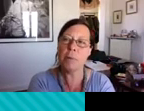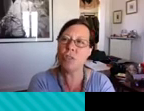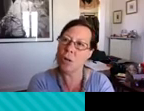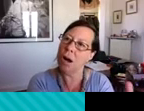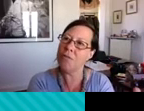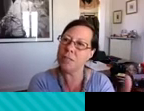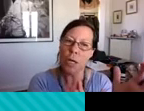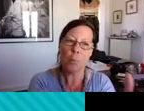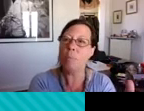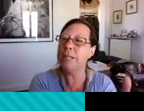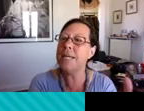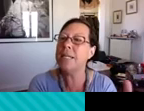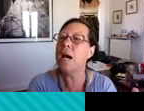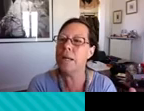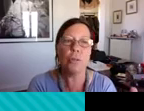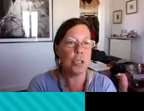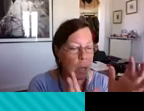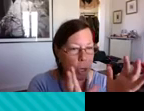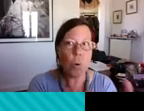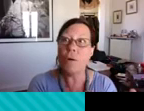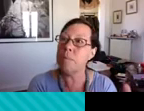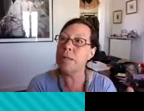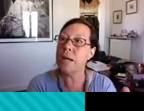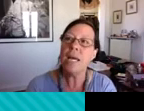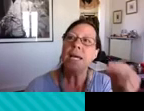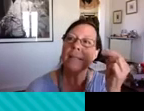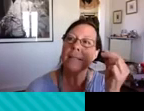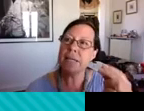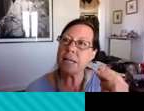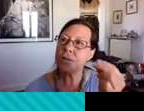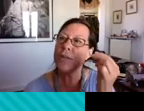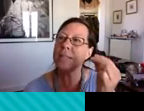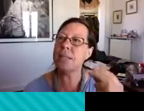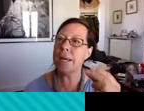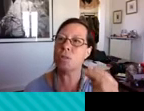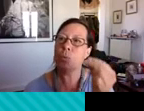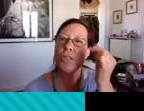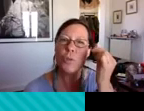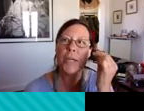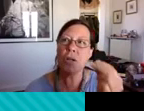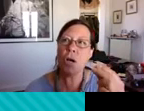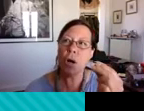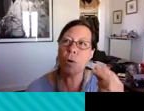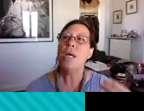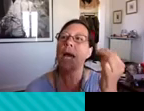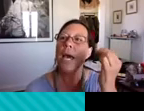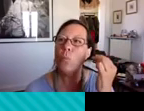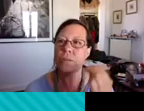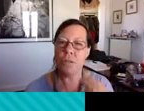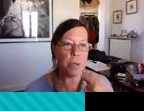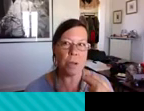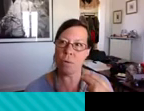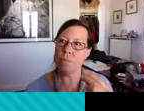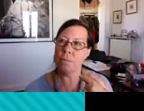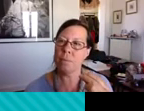a WHO office probably in Ghana. You should quote them on Ghana. Stick to the science. What do we know and what